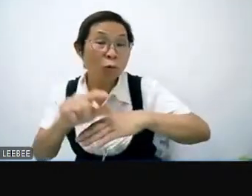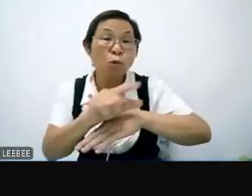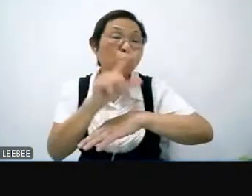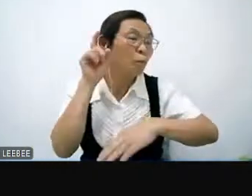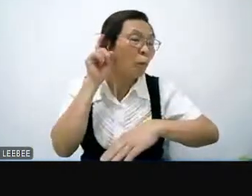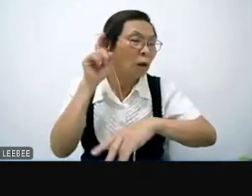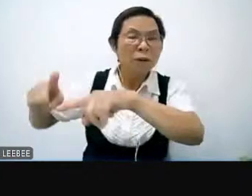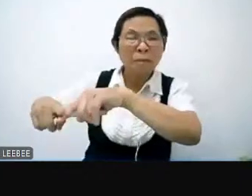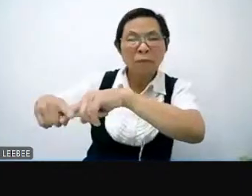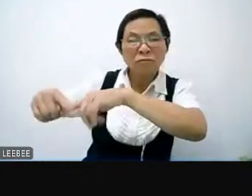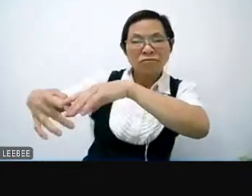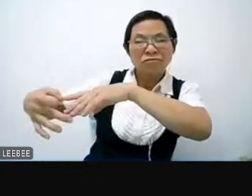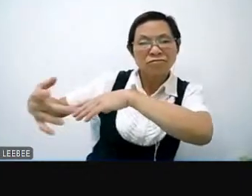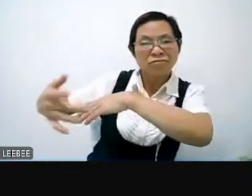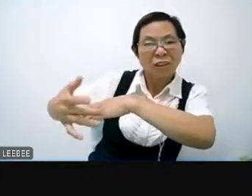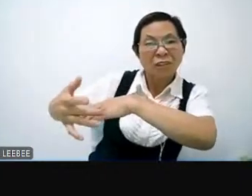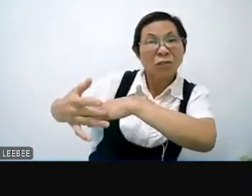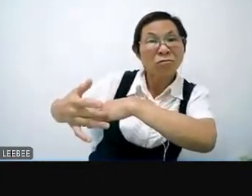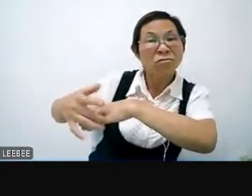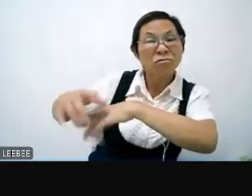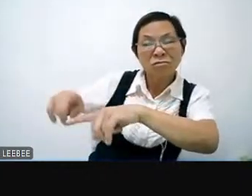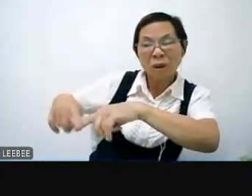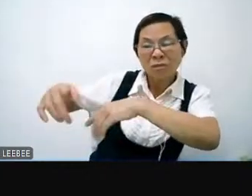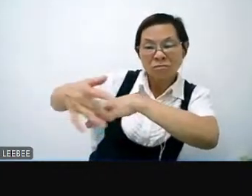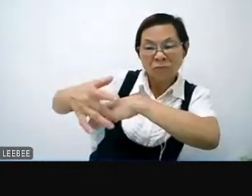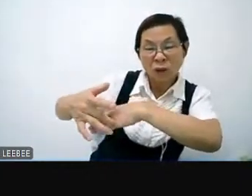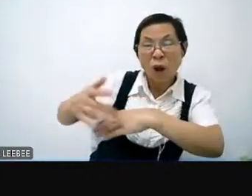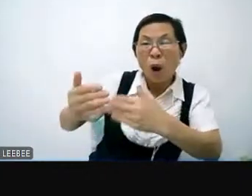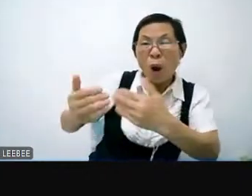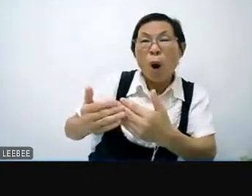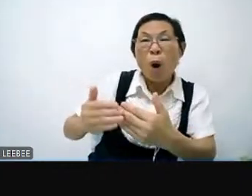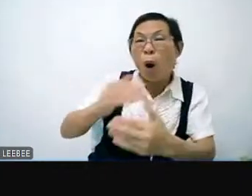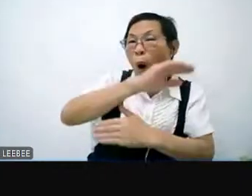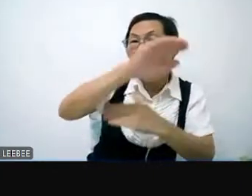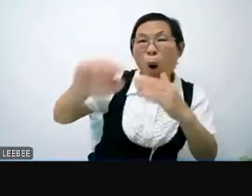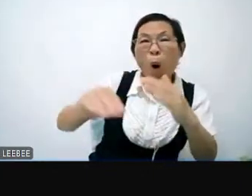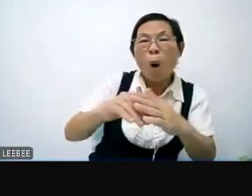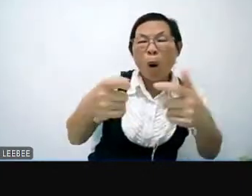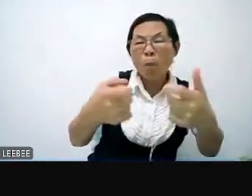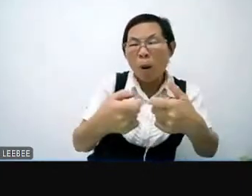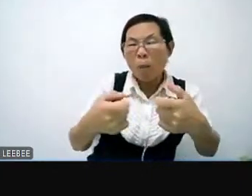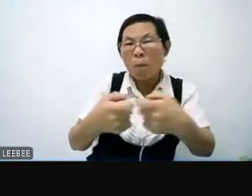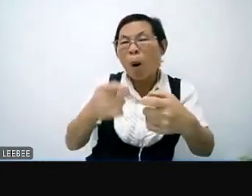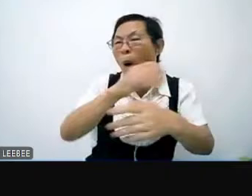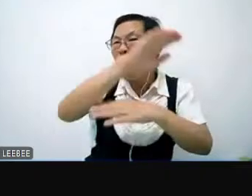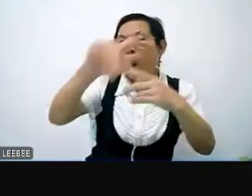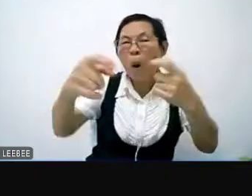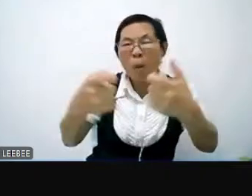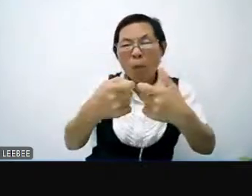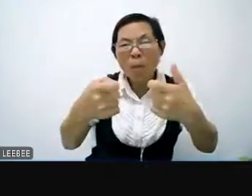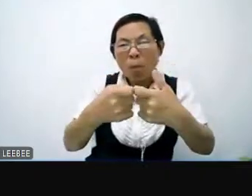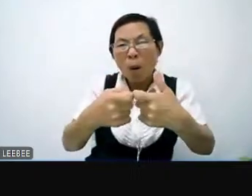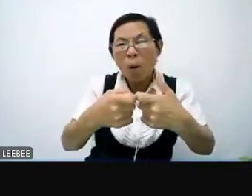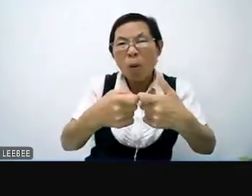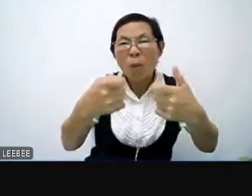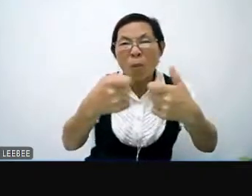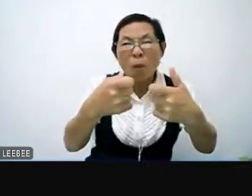on the technology, because almost of it will be electronic device that